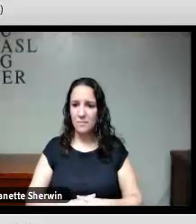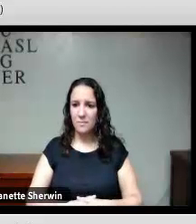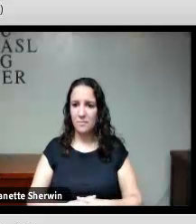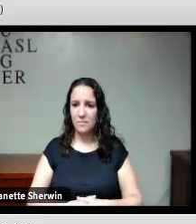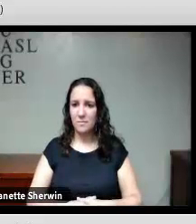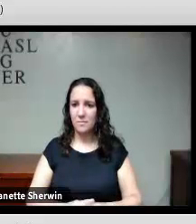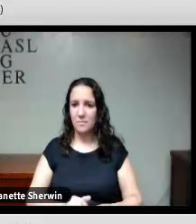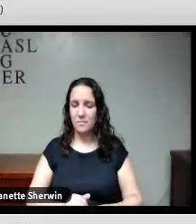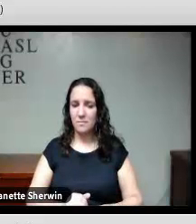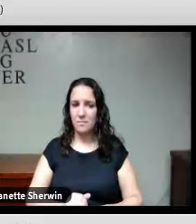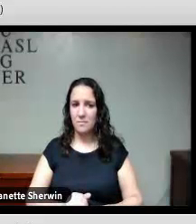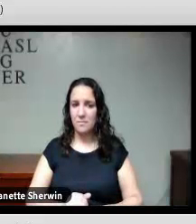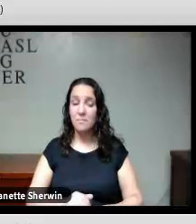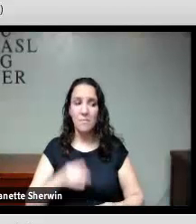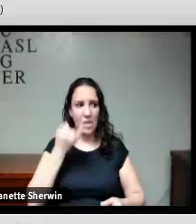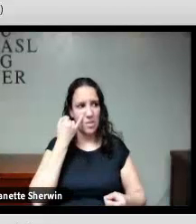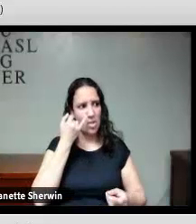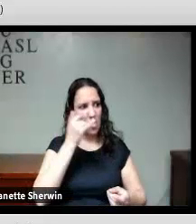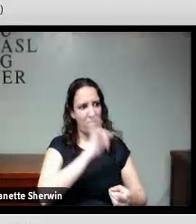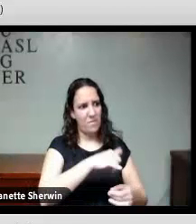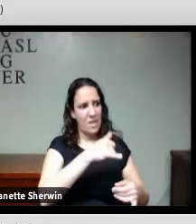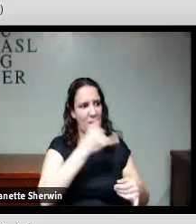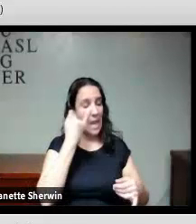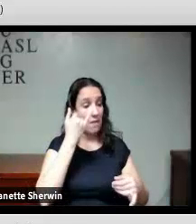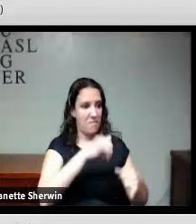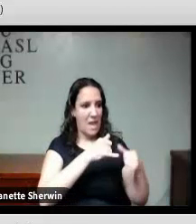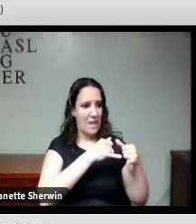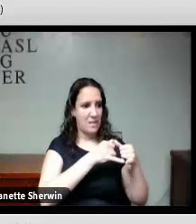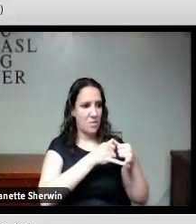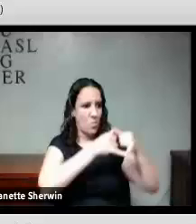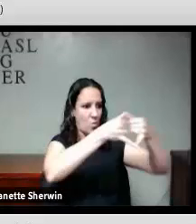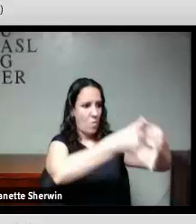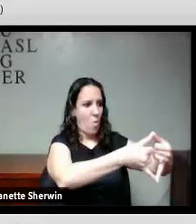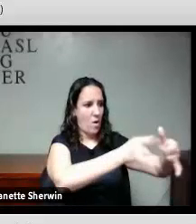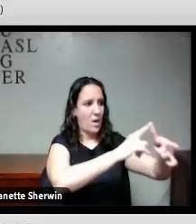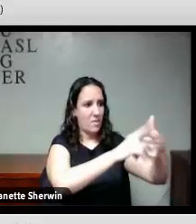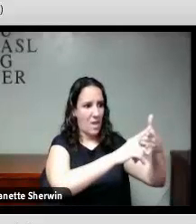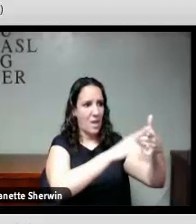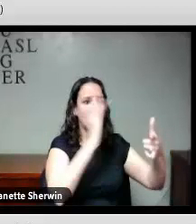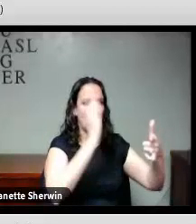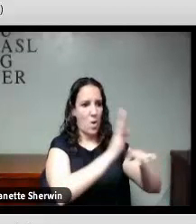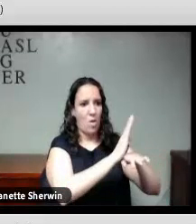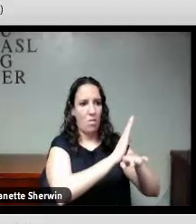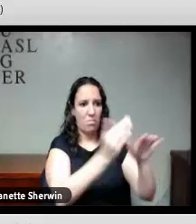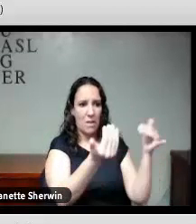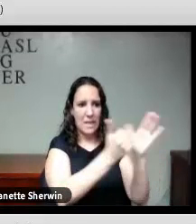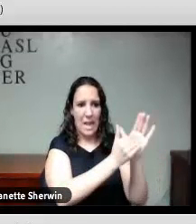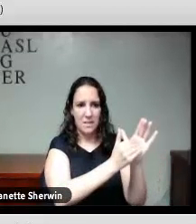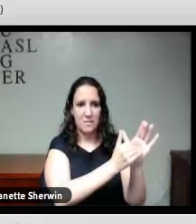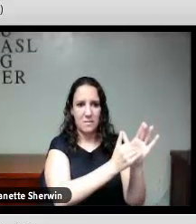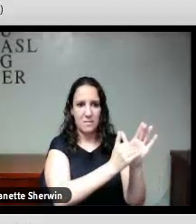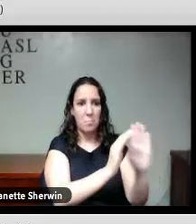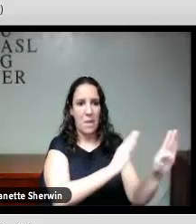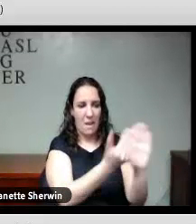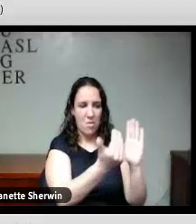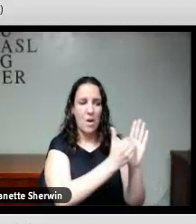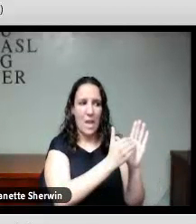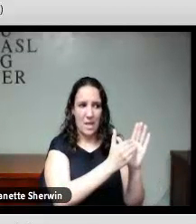because what gets rewarded gets repeated for you too. So the reward for you is it turned out to be a positive experience. You turned them